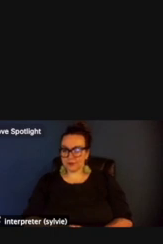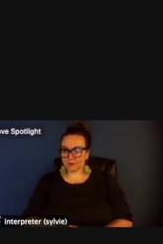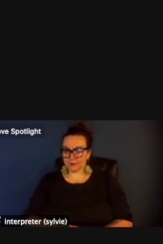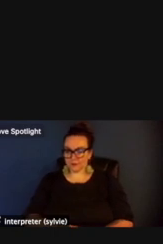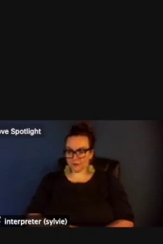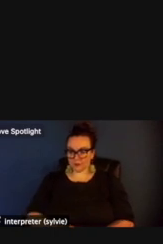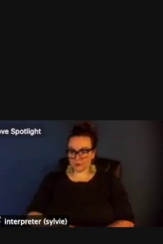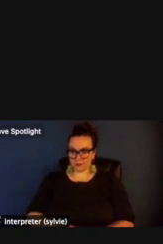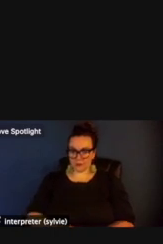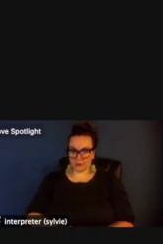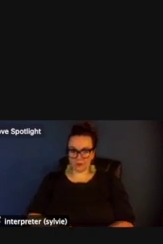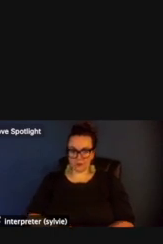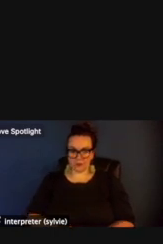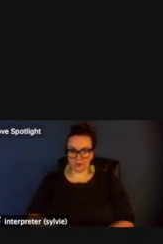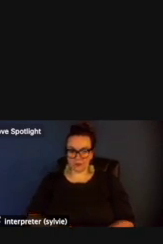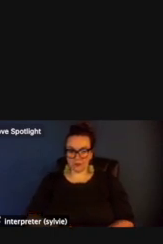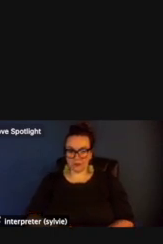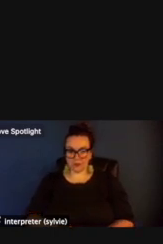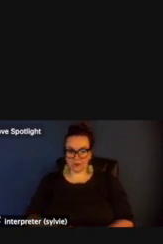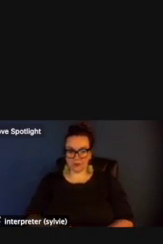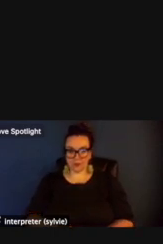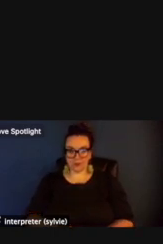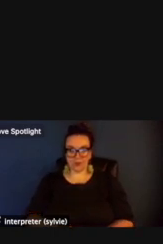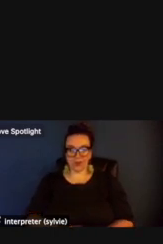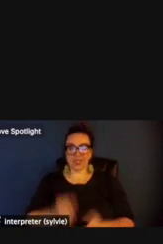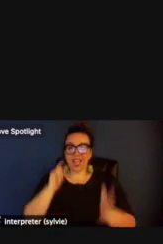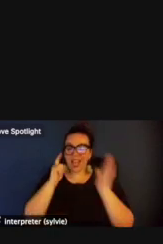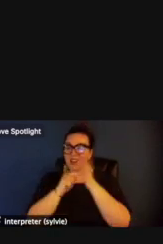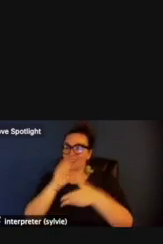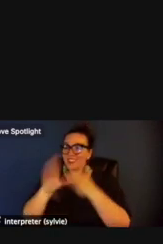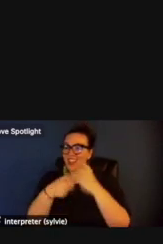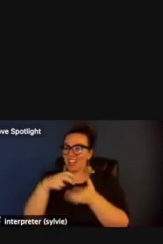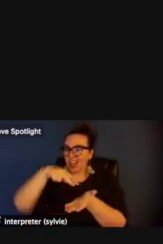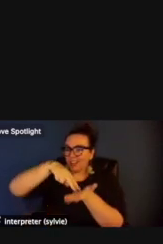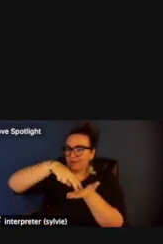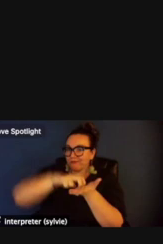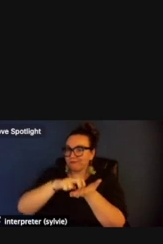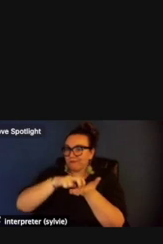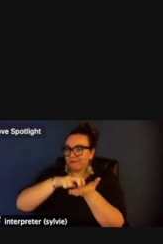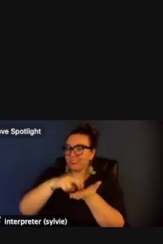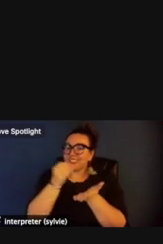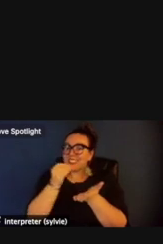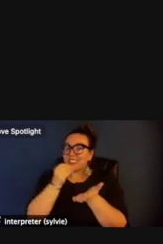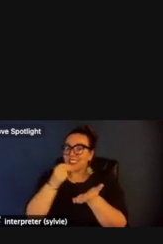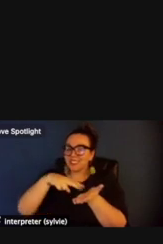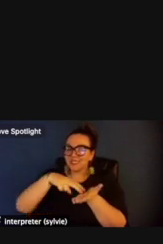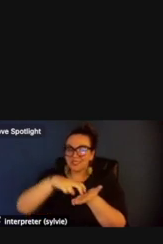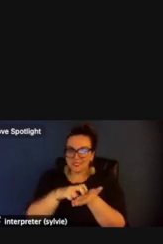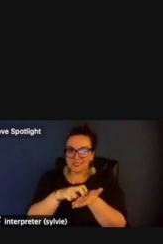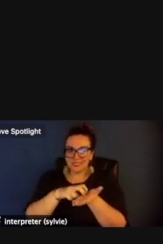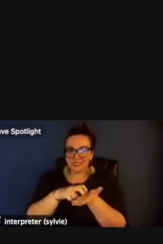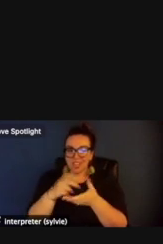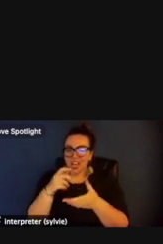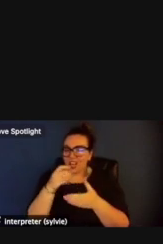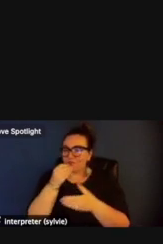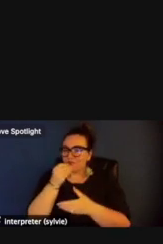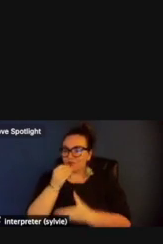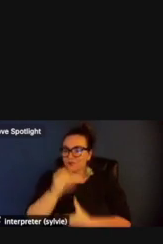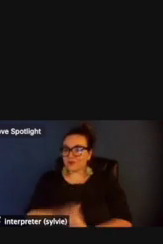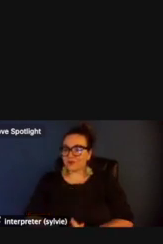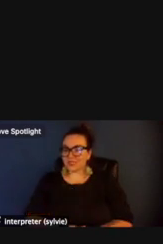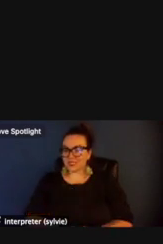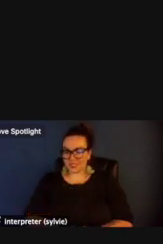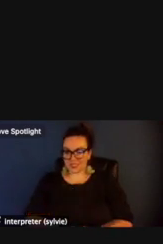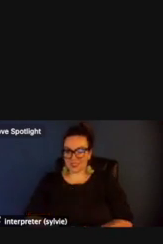I noticed that they all kneel to eat when they're eating. Yes, yes, there's a lot. Yep. Down. Yep, lots of crouching.